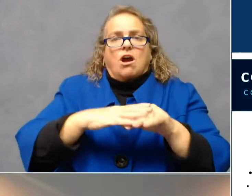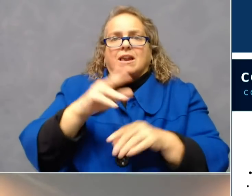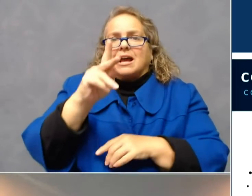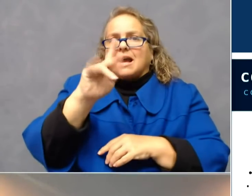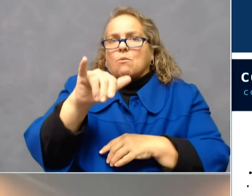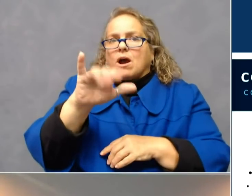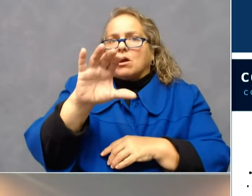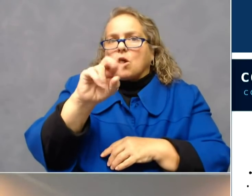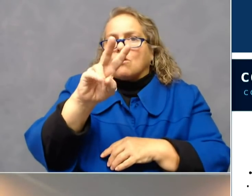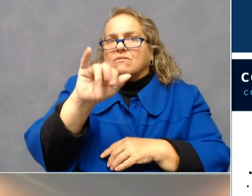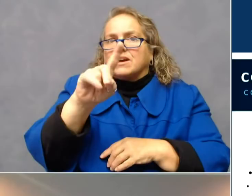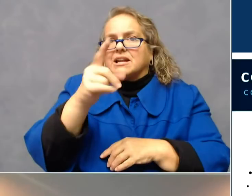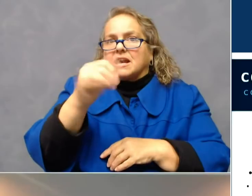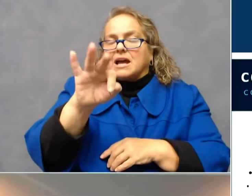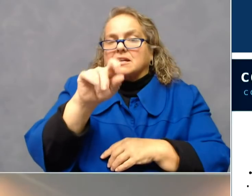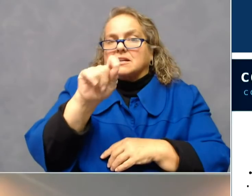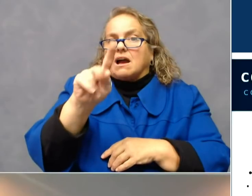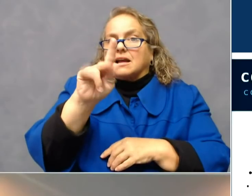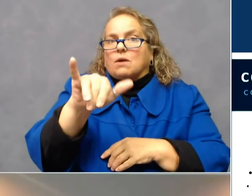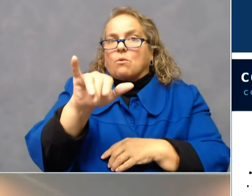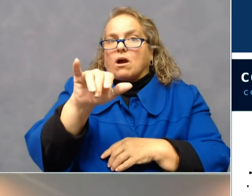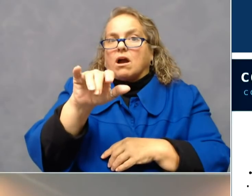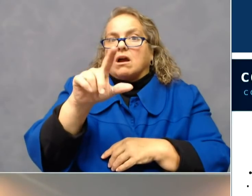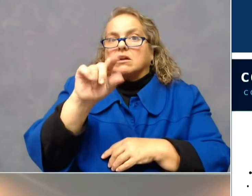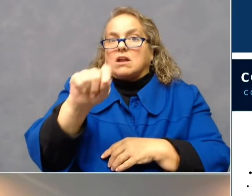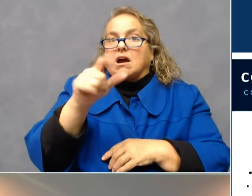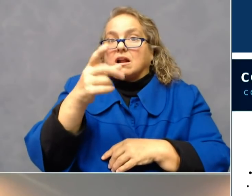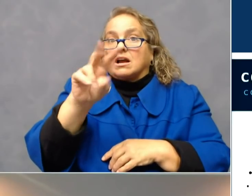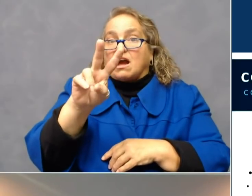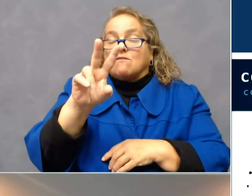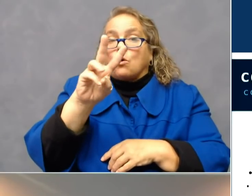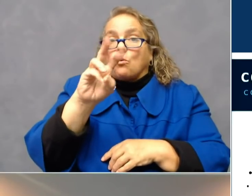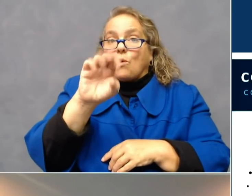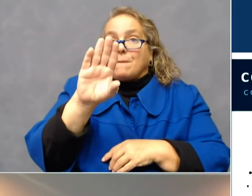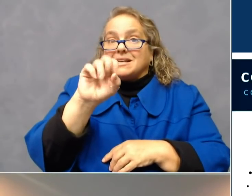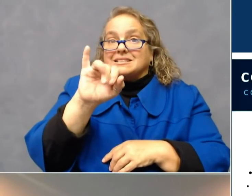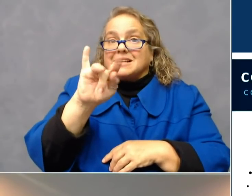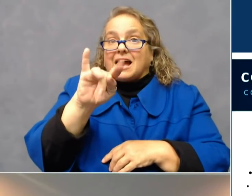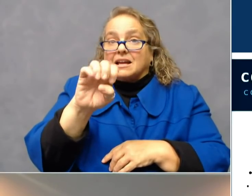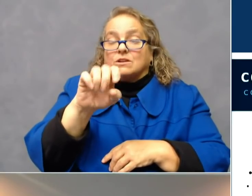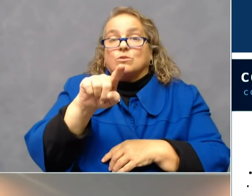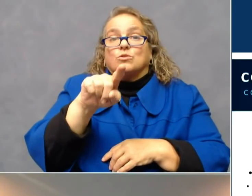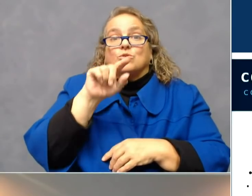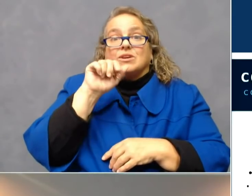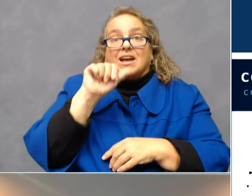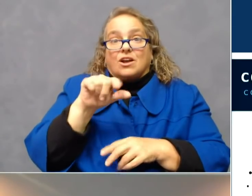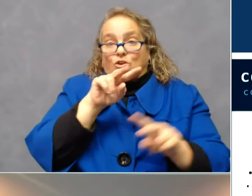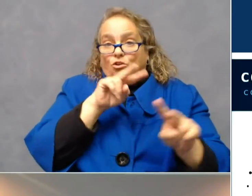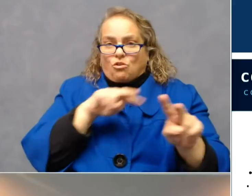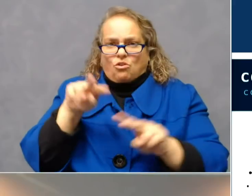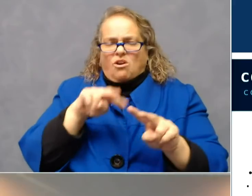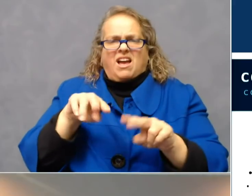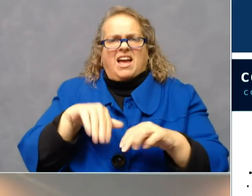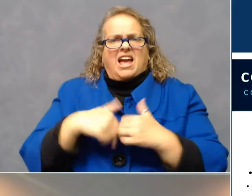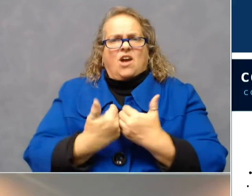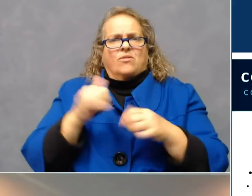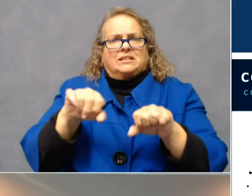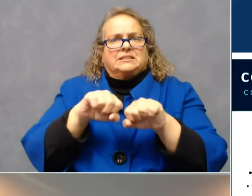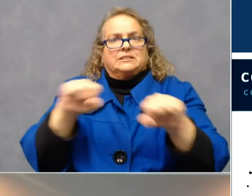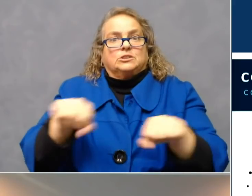kycovid19.ky.gov website. You can, and then lastly, as I would just